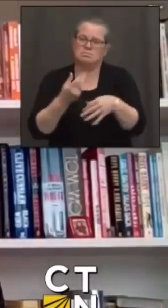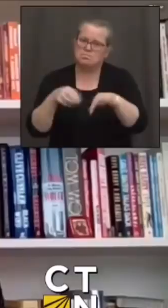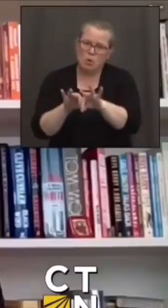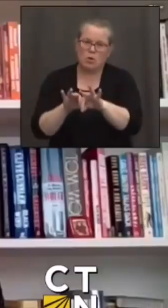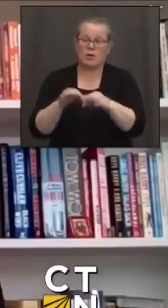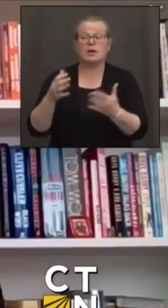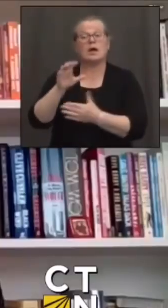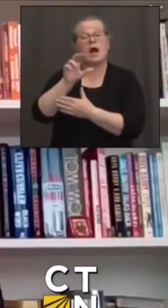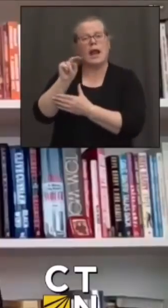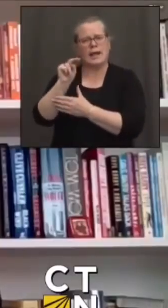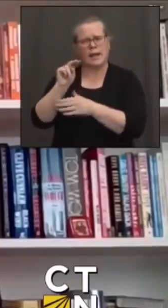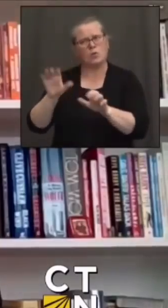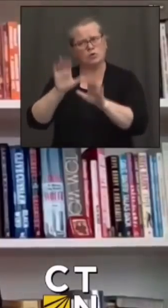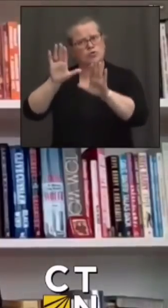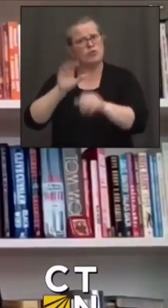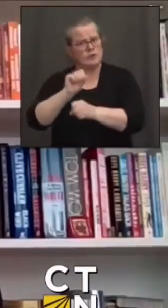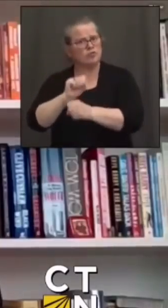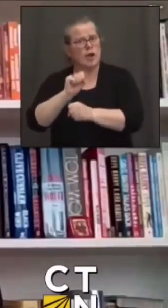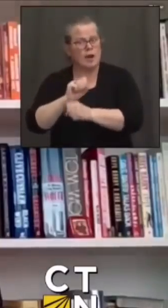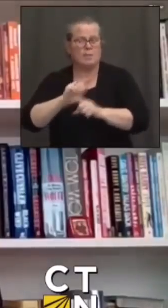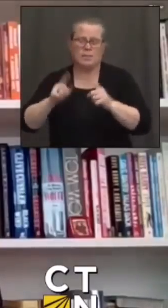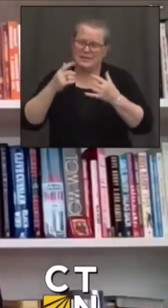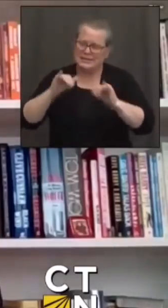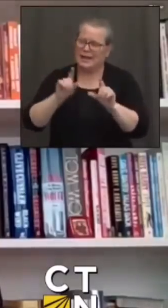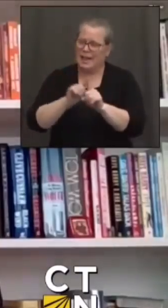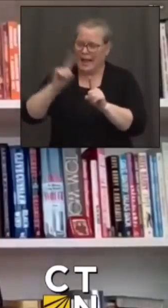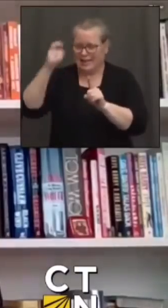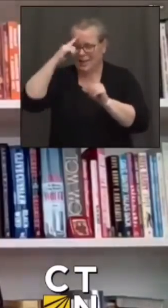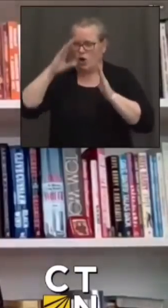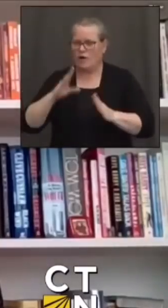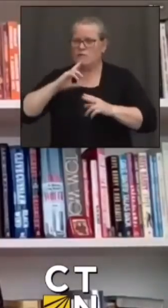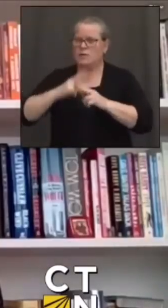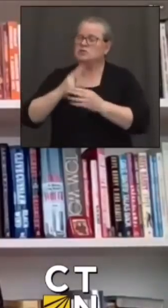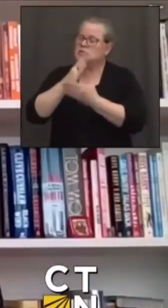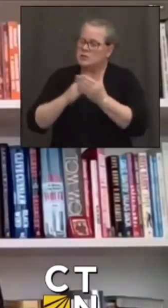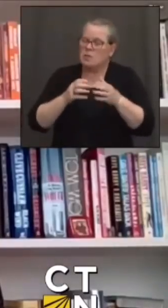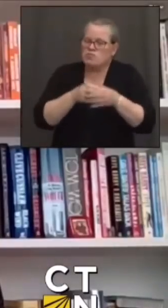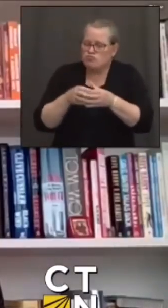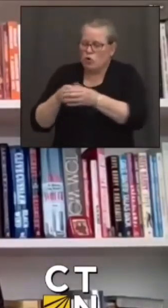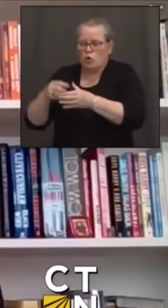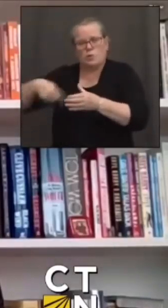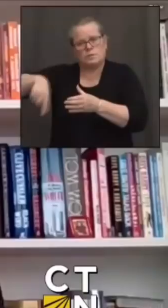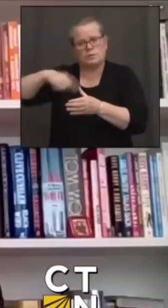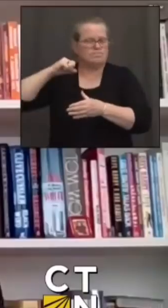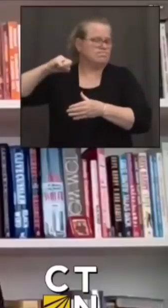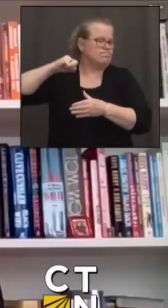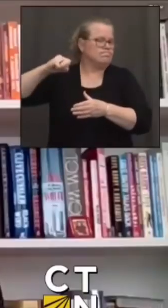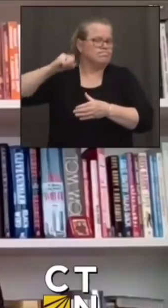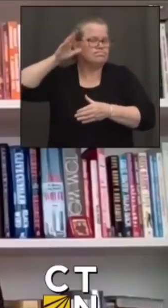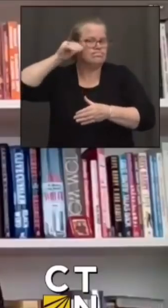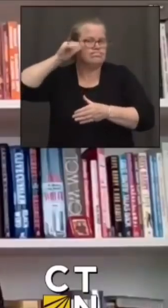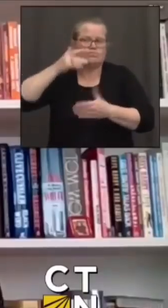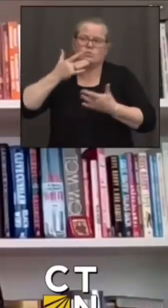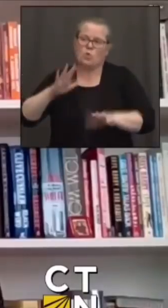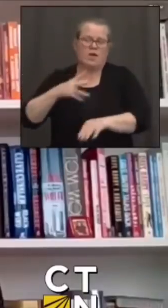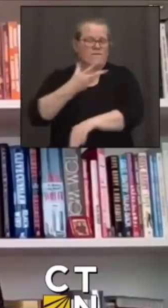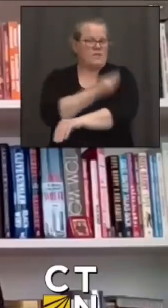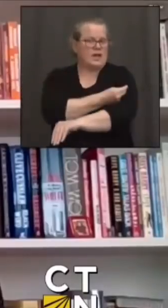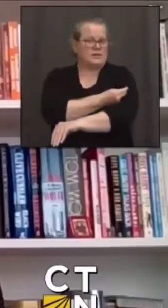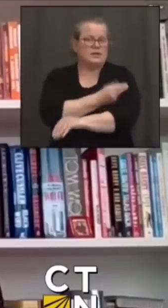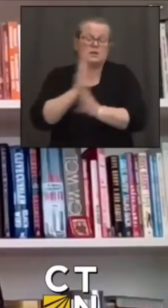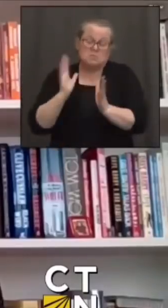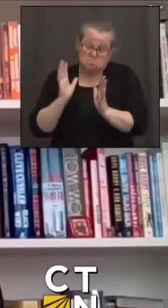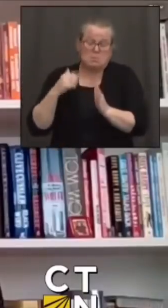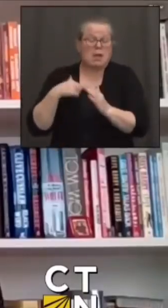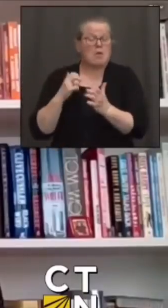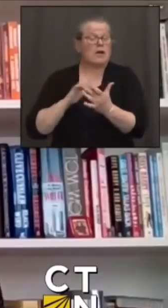that, but we still have, as the governor mentioned, some pockets of our population that haven't chosen to get vaccinated yet. So I want to